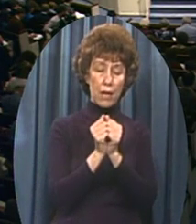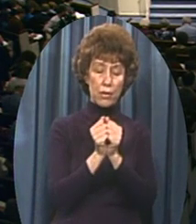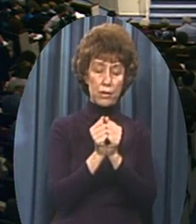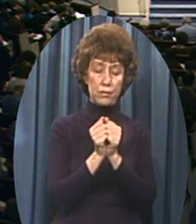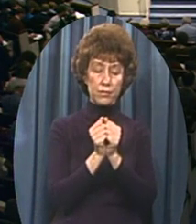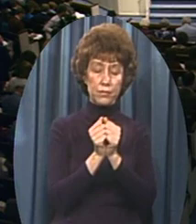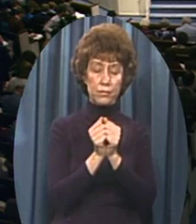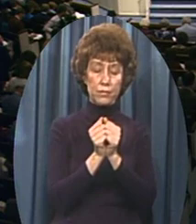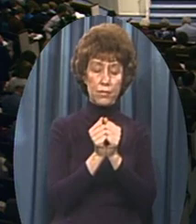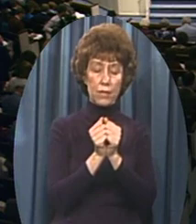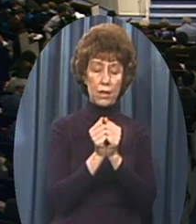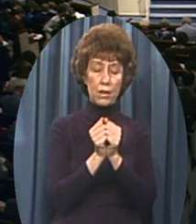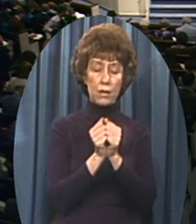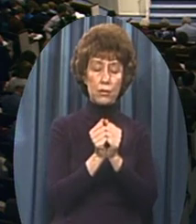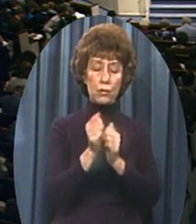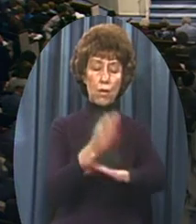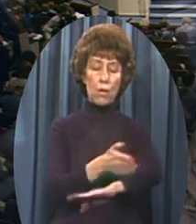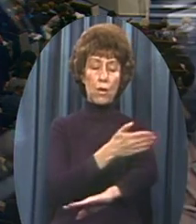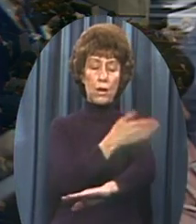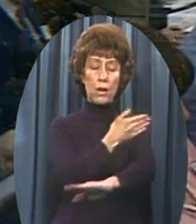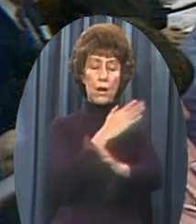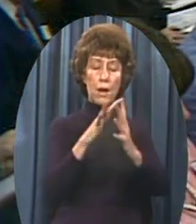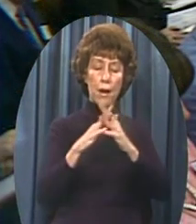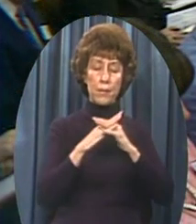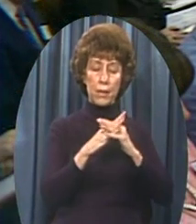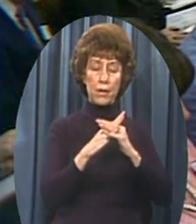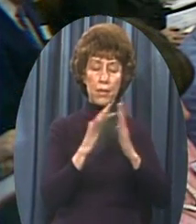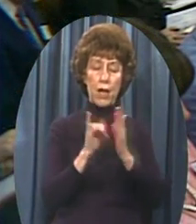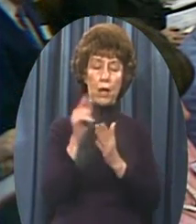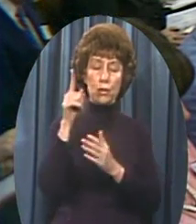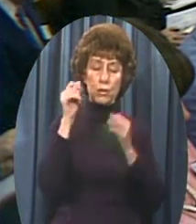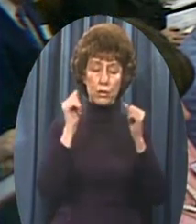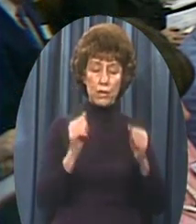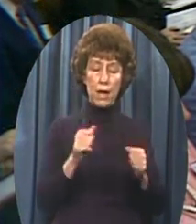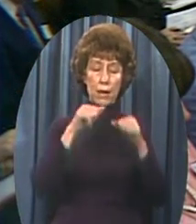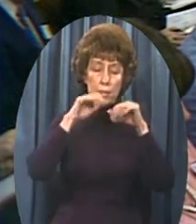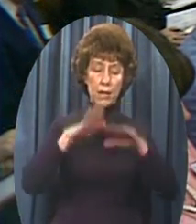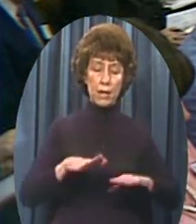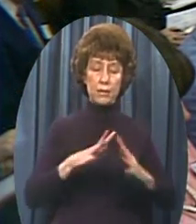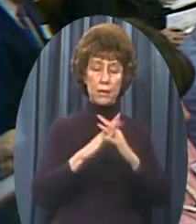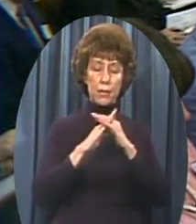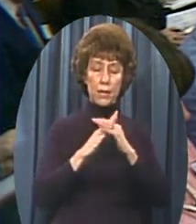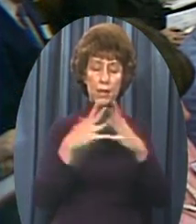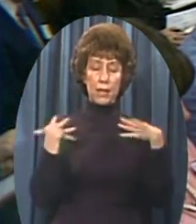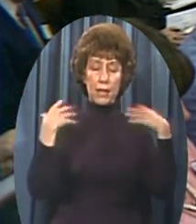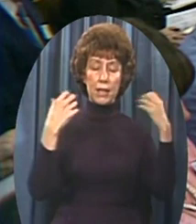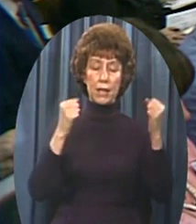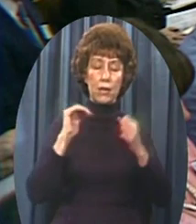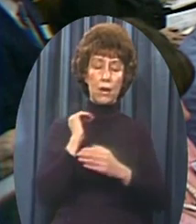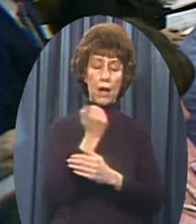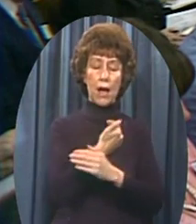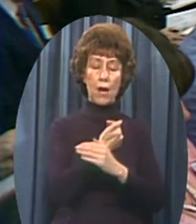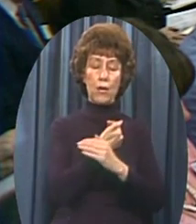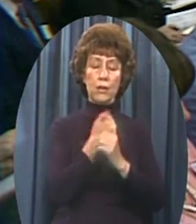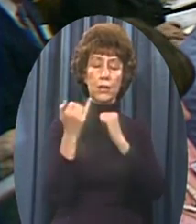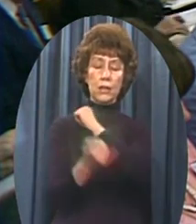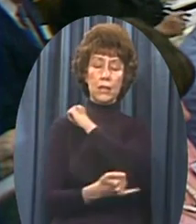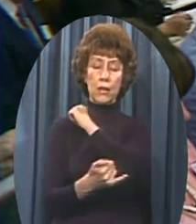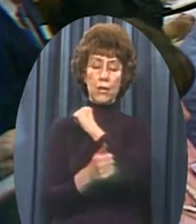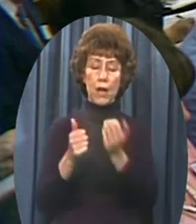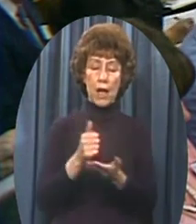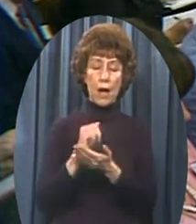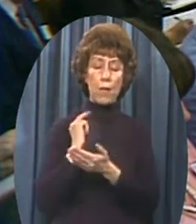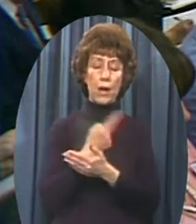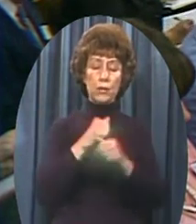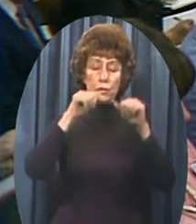this nation back to that place where you can once more bless America, heal our land, and help us bless the world for